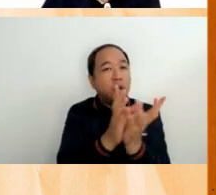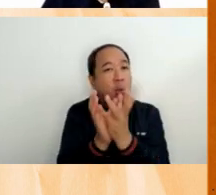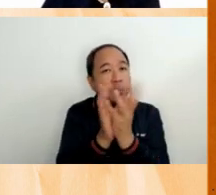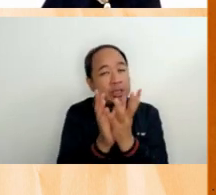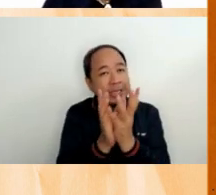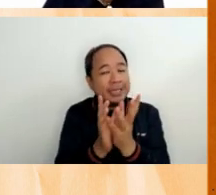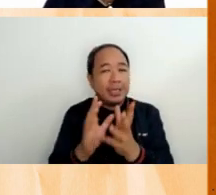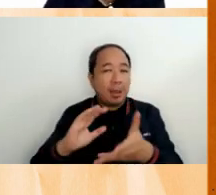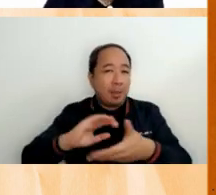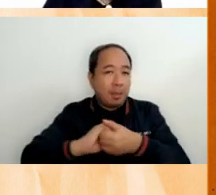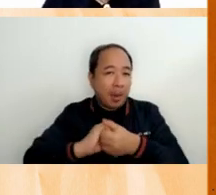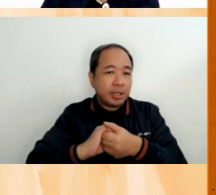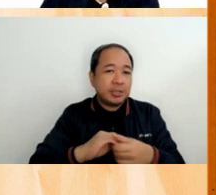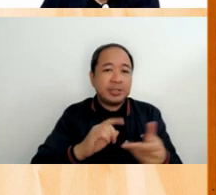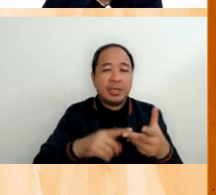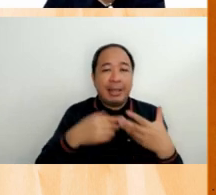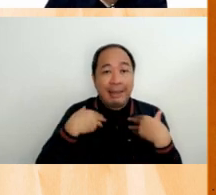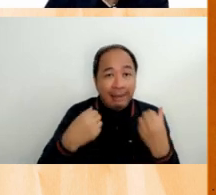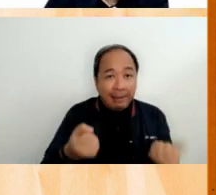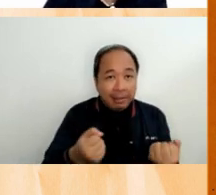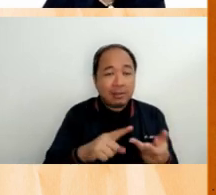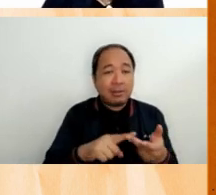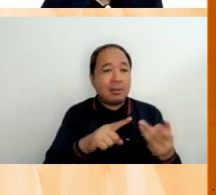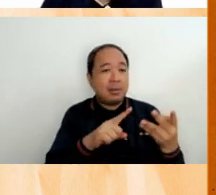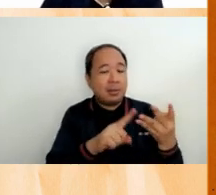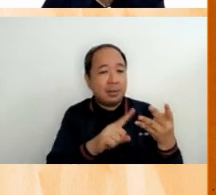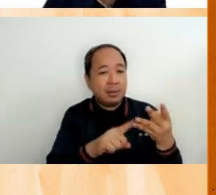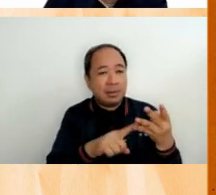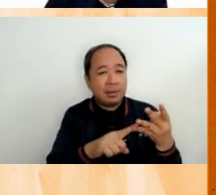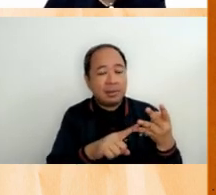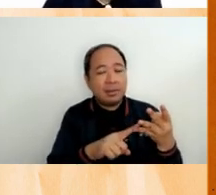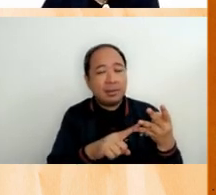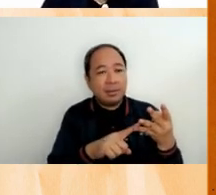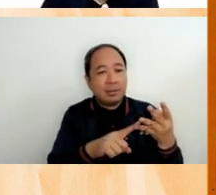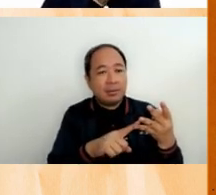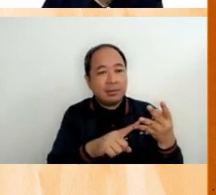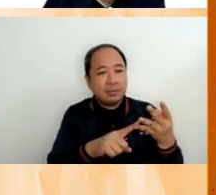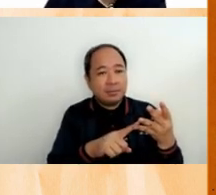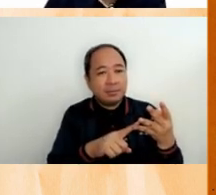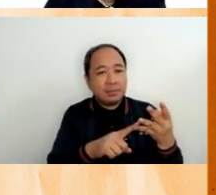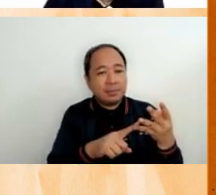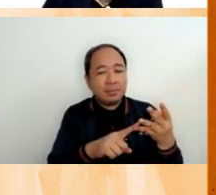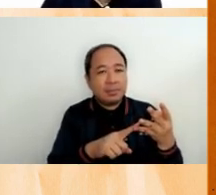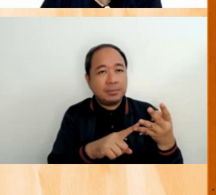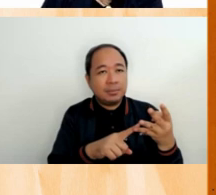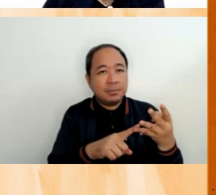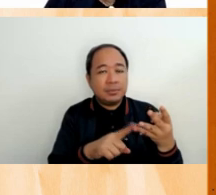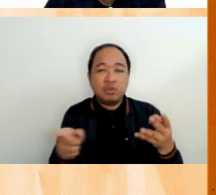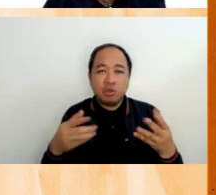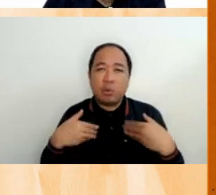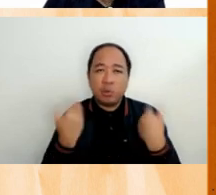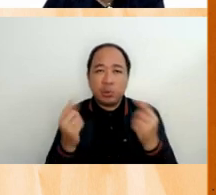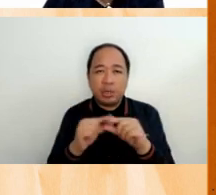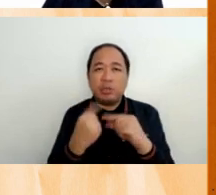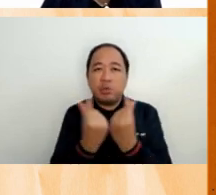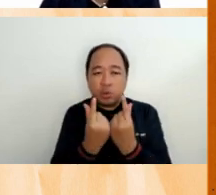groups, no, lawmakers, and definitely child protection or child advocates, because